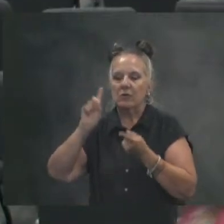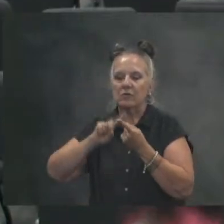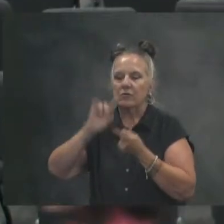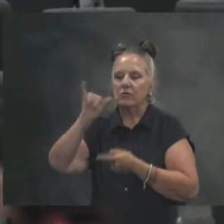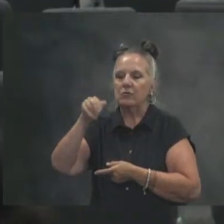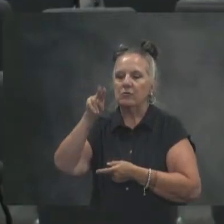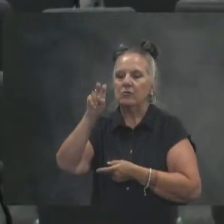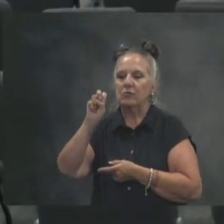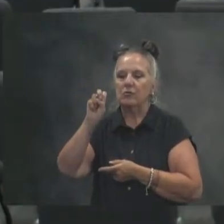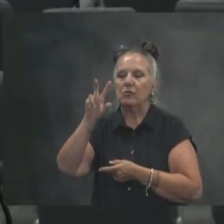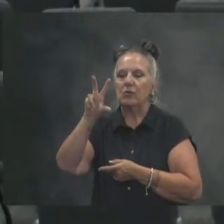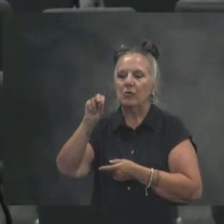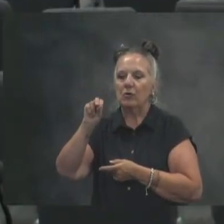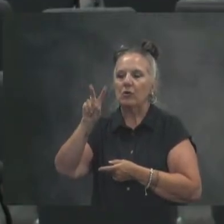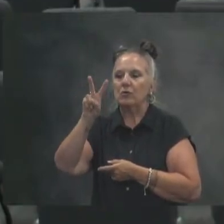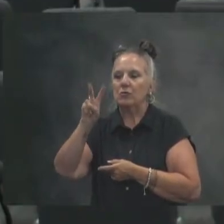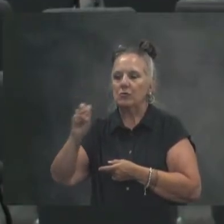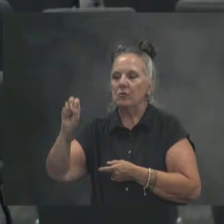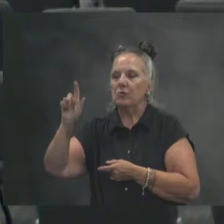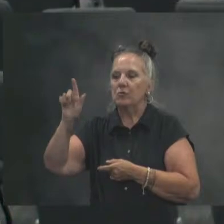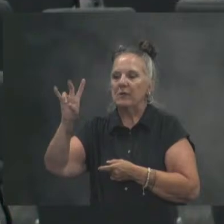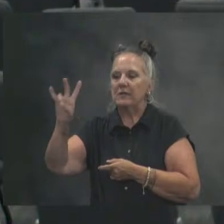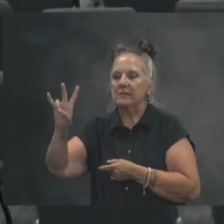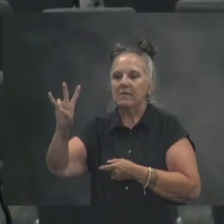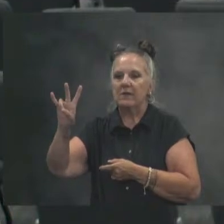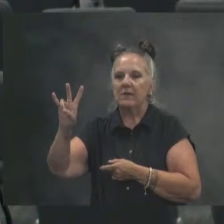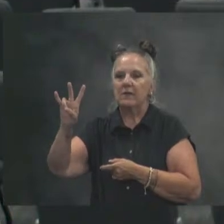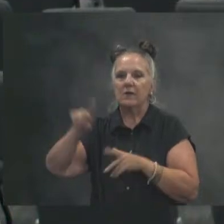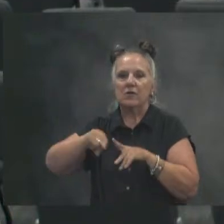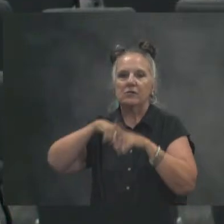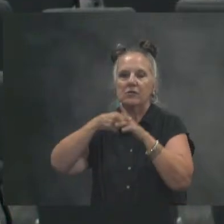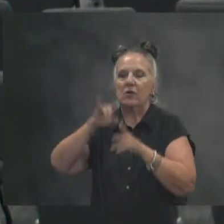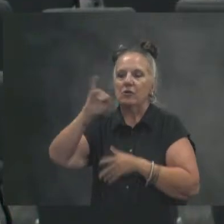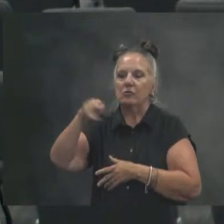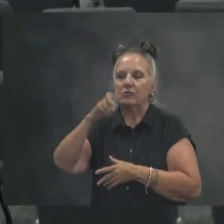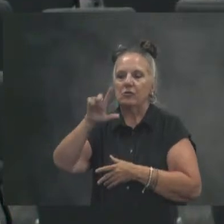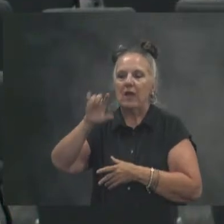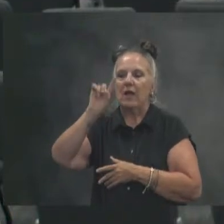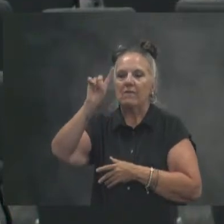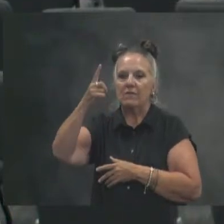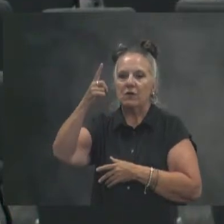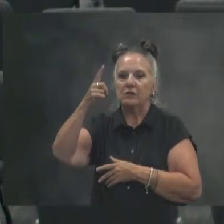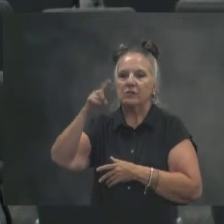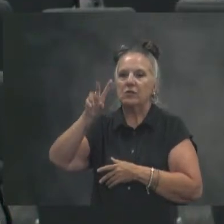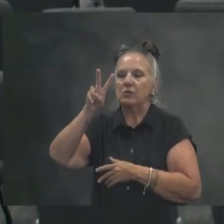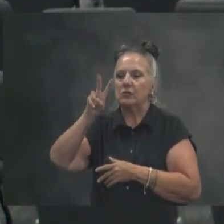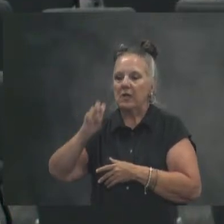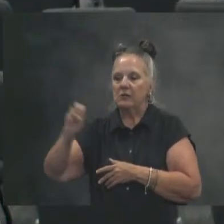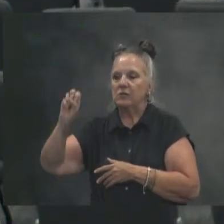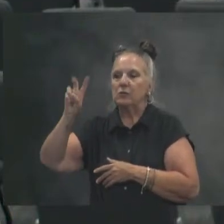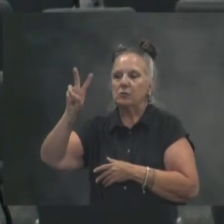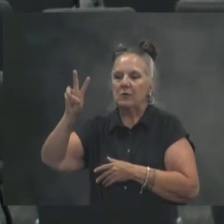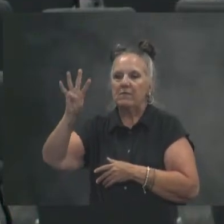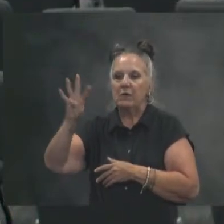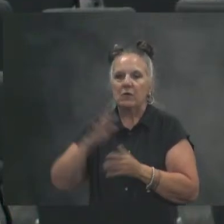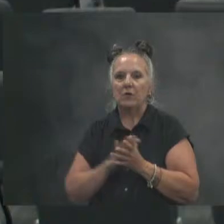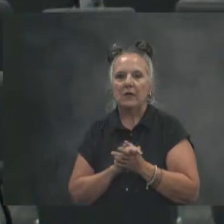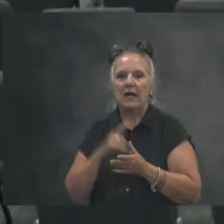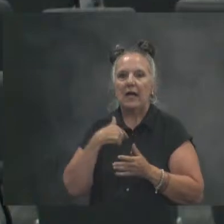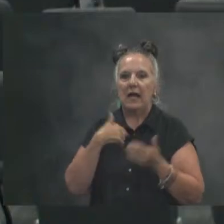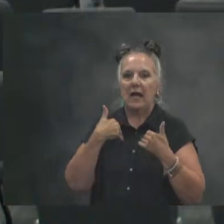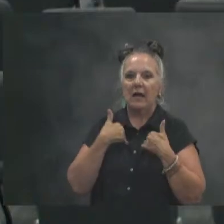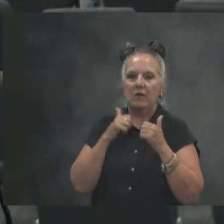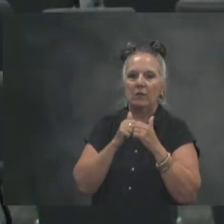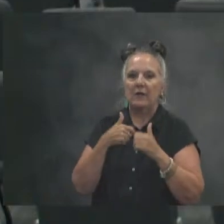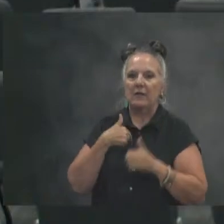30th, 2027, and the wages effective July 1st, 2024. I have with me Ms.